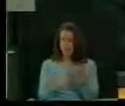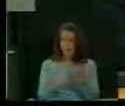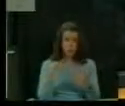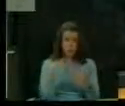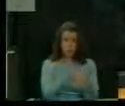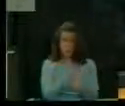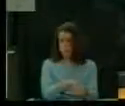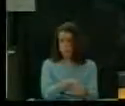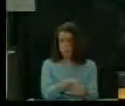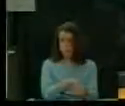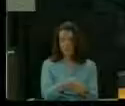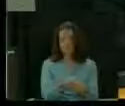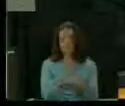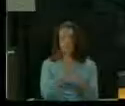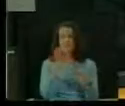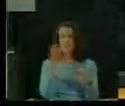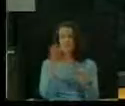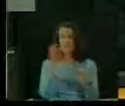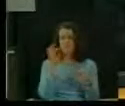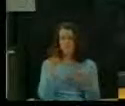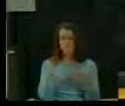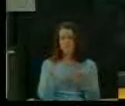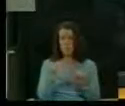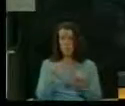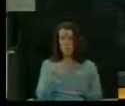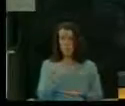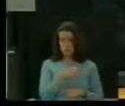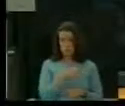All right, is there any more discussion? We'll vote it.